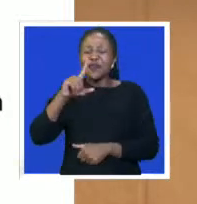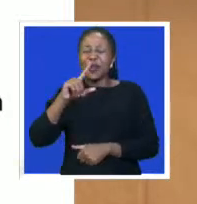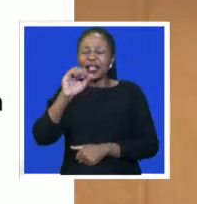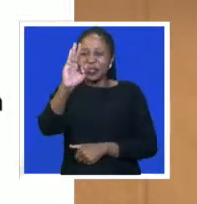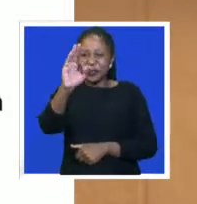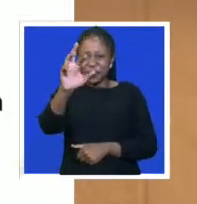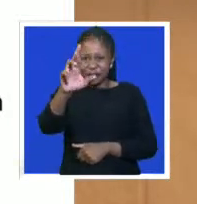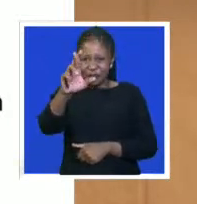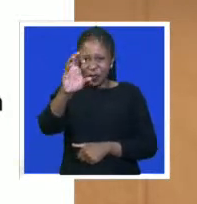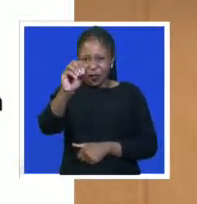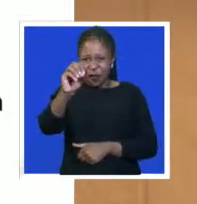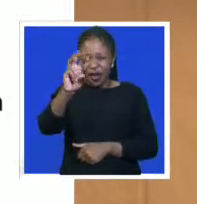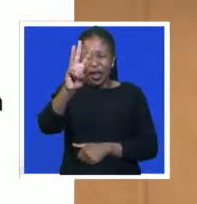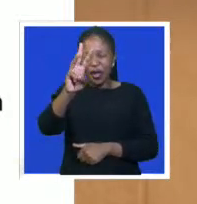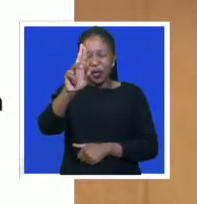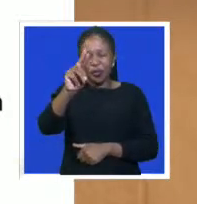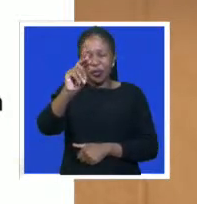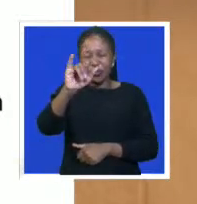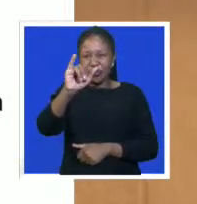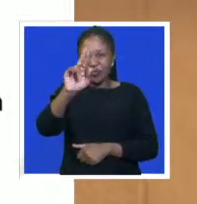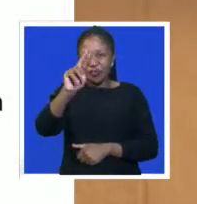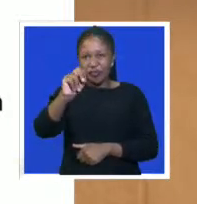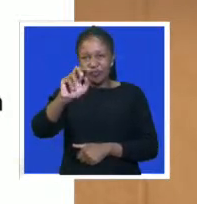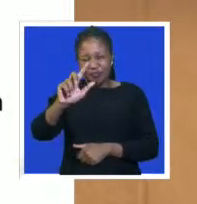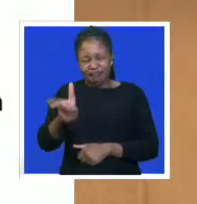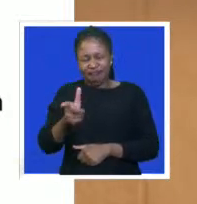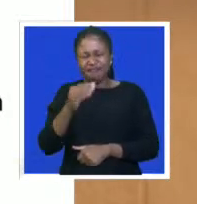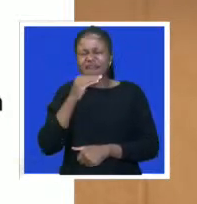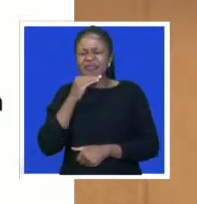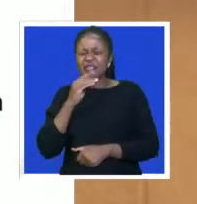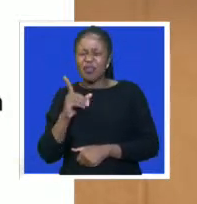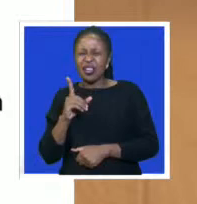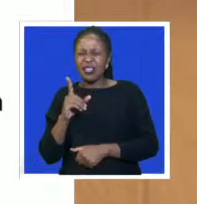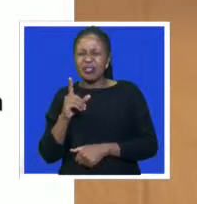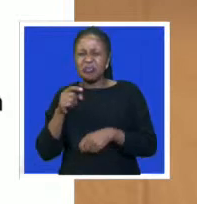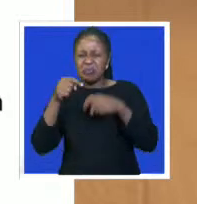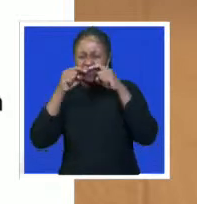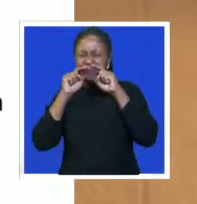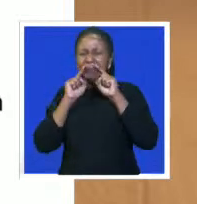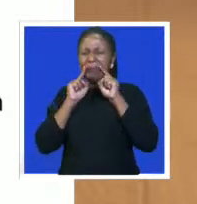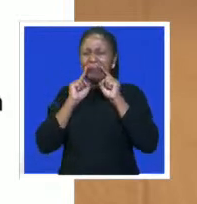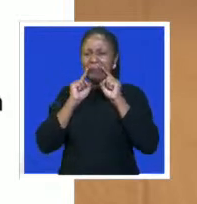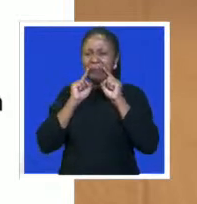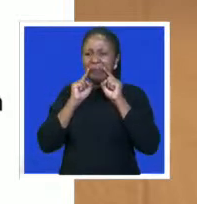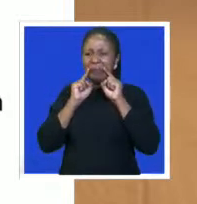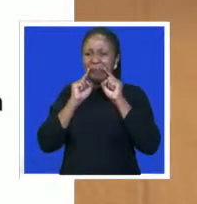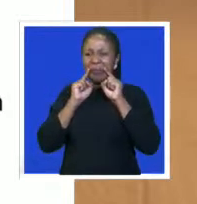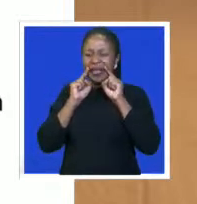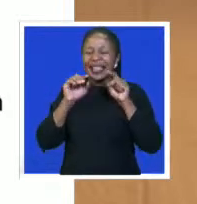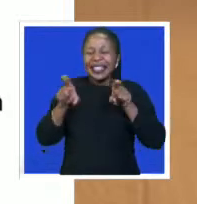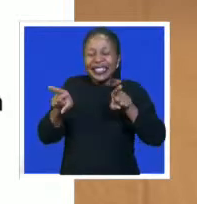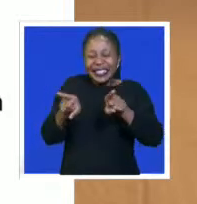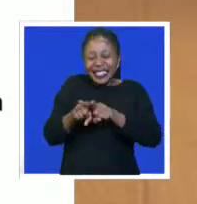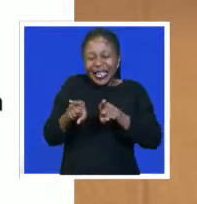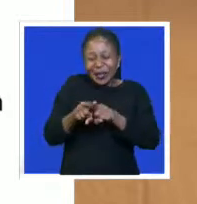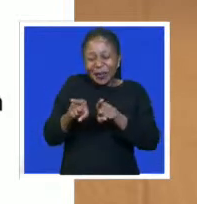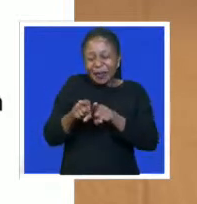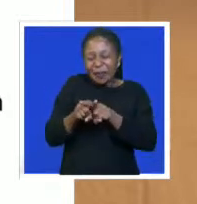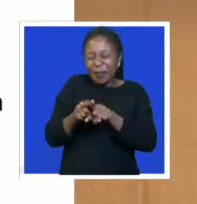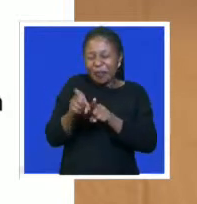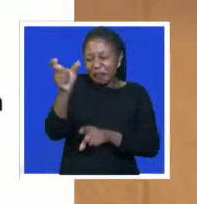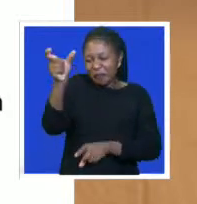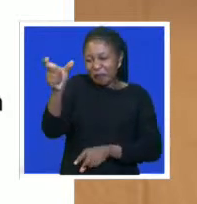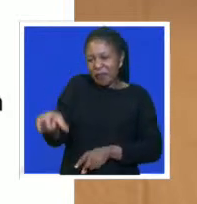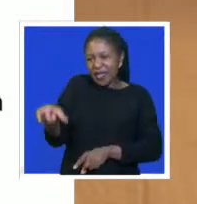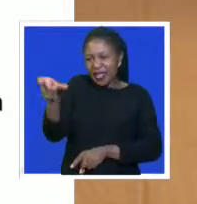dear Lena, I'm sure by now you have mentioned it. It is actually what? Exactly. Personification. What is the